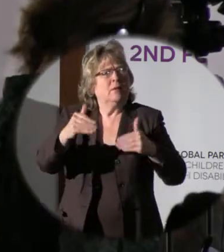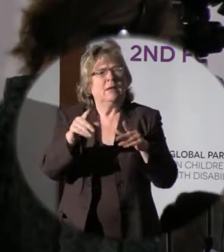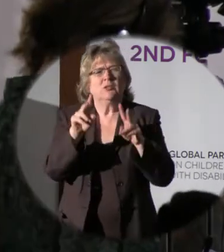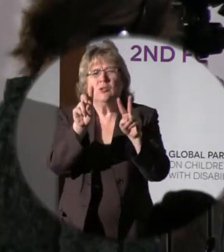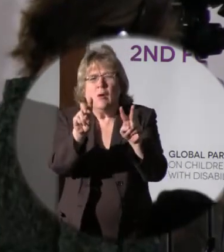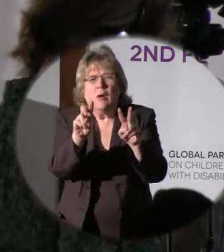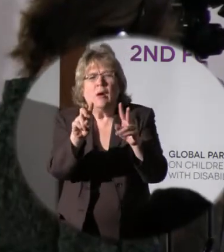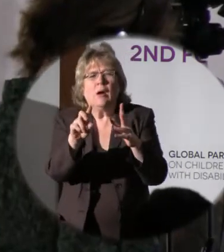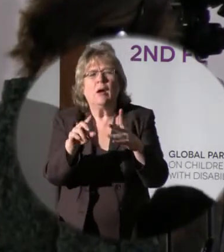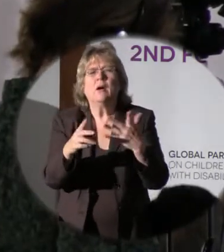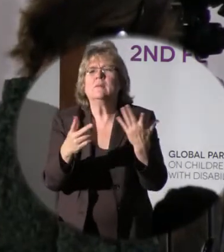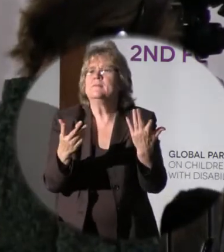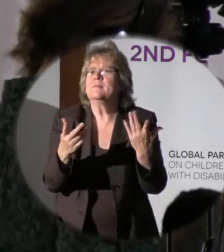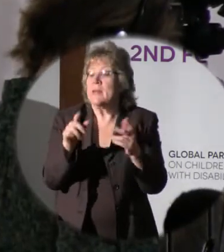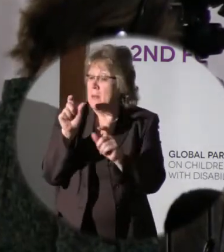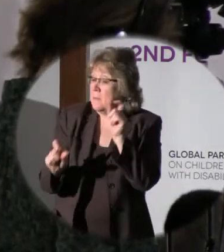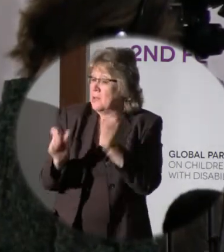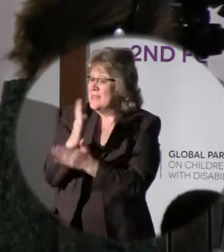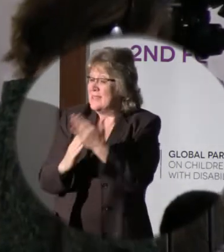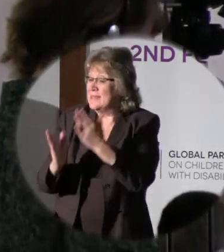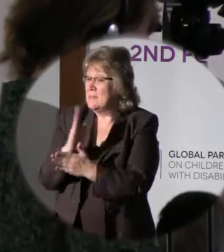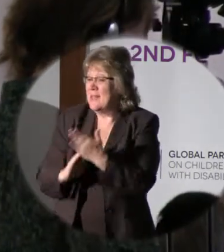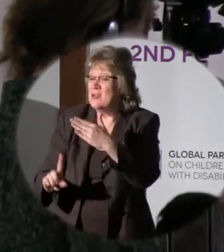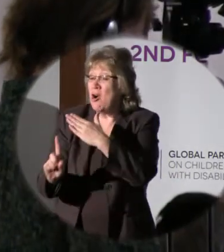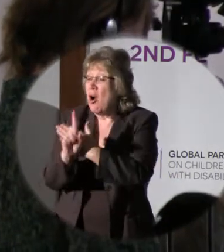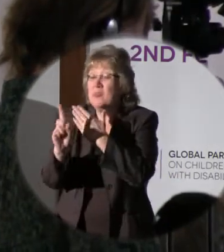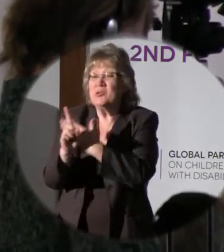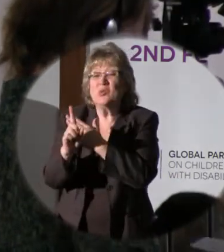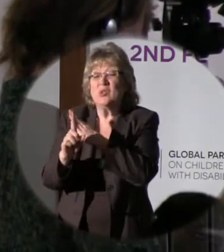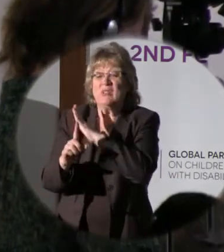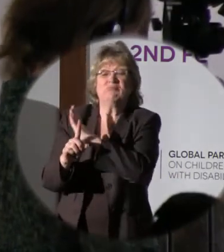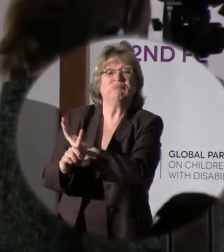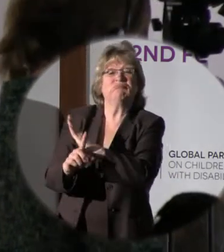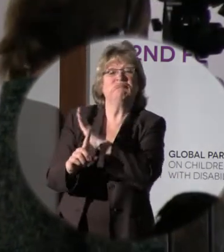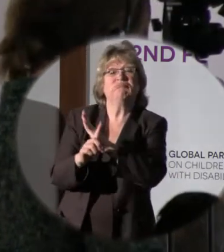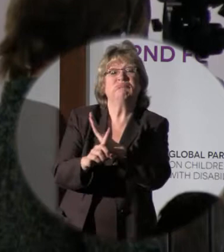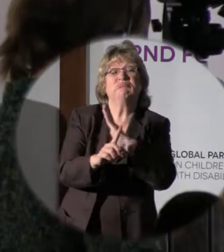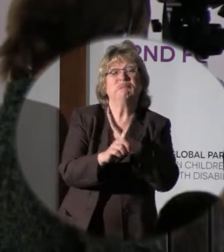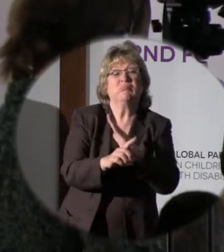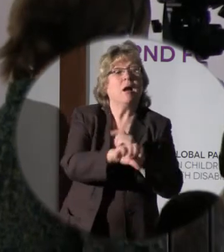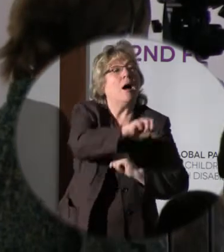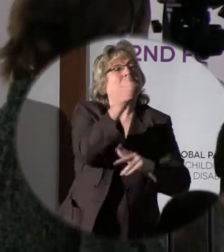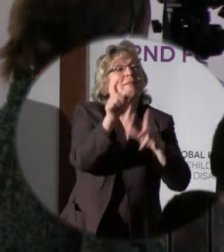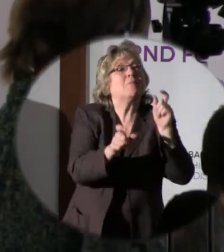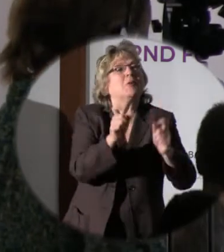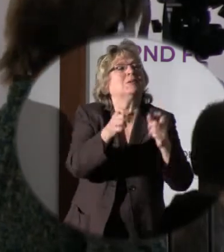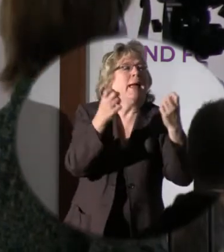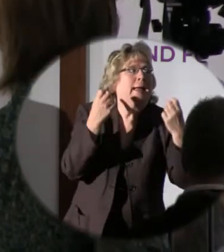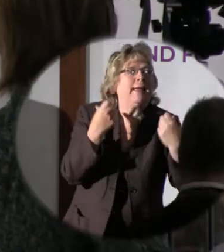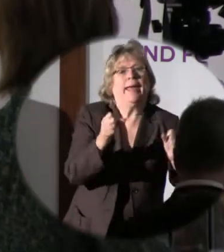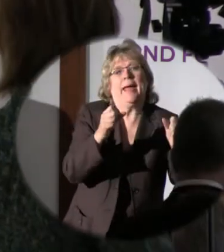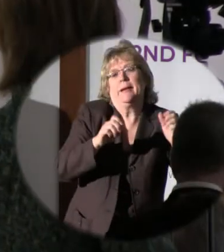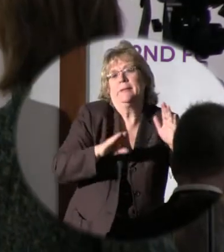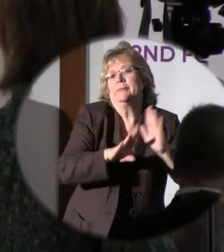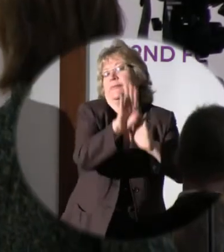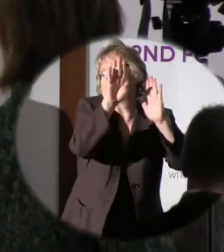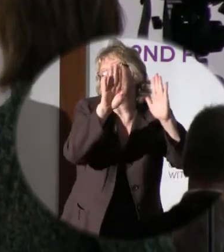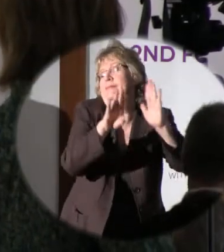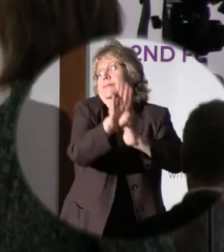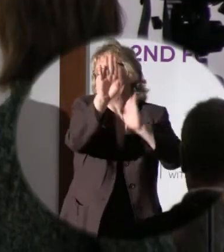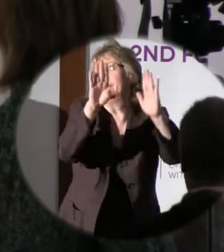opportunities between persons with disabilities and the rest of the population to create a society that